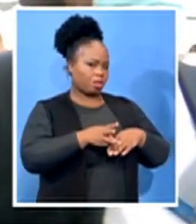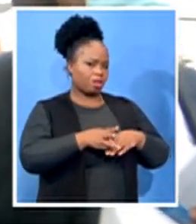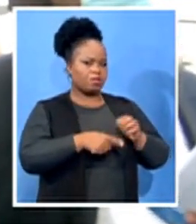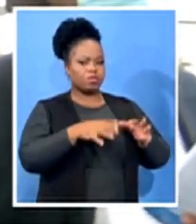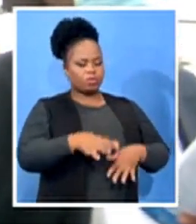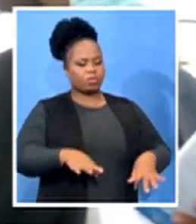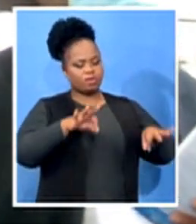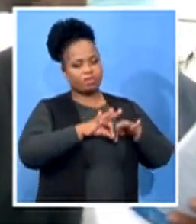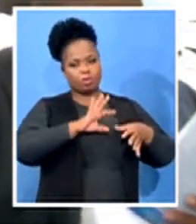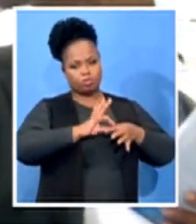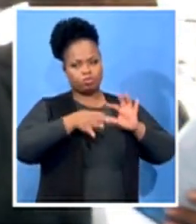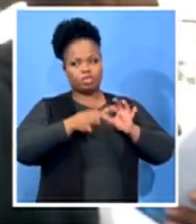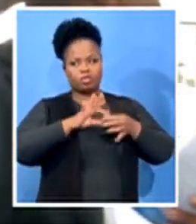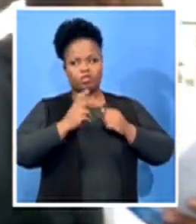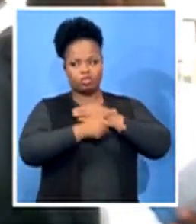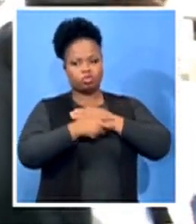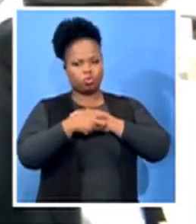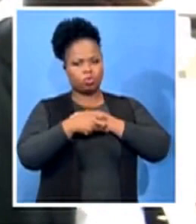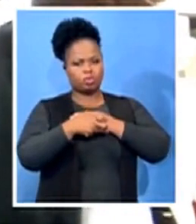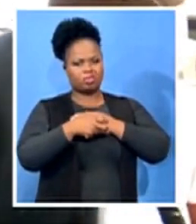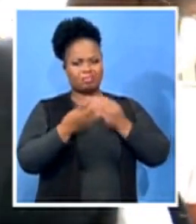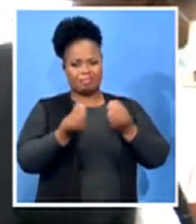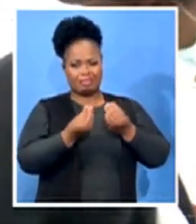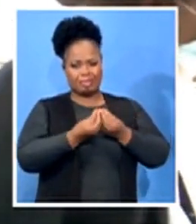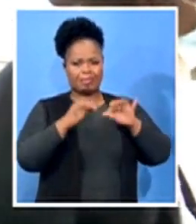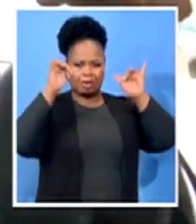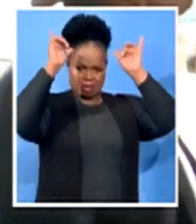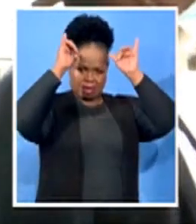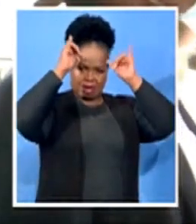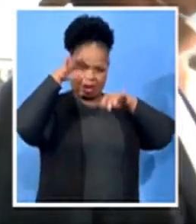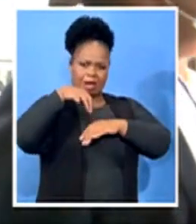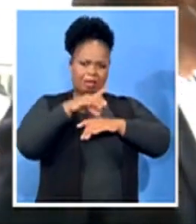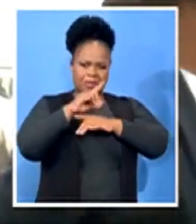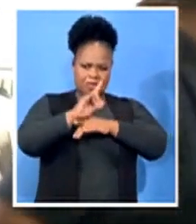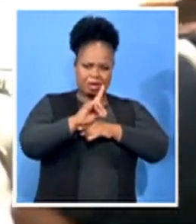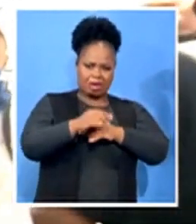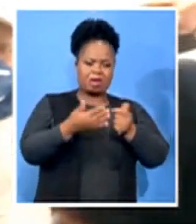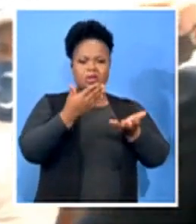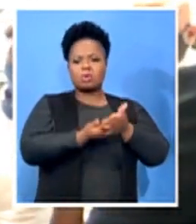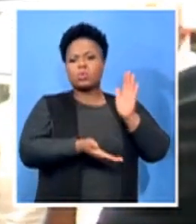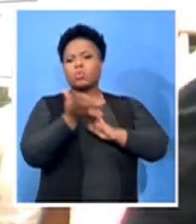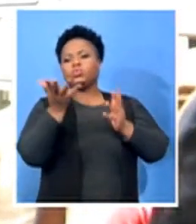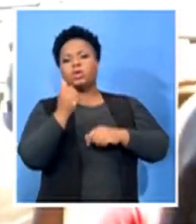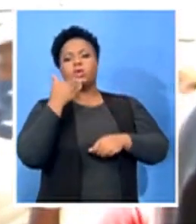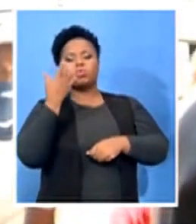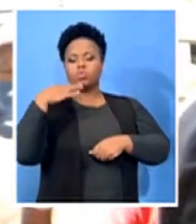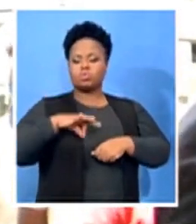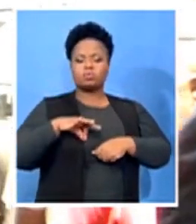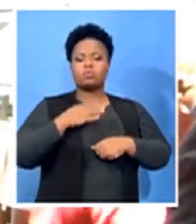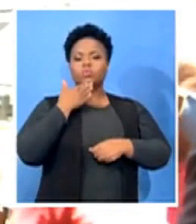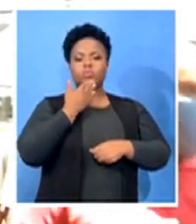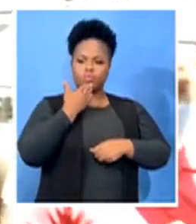stock. Where does the meat go? Who gets the money out of it? So, but also, we have requested everybody to work on